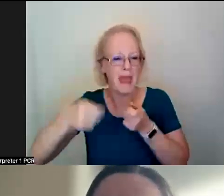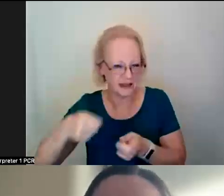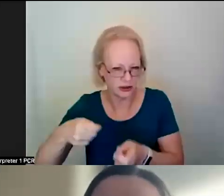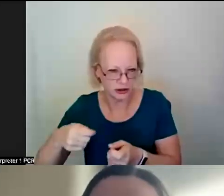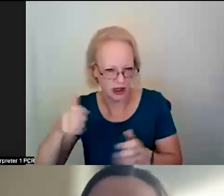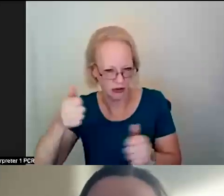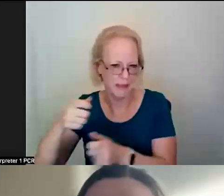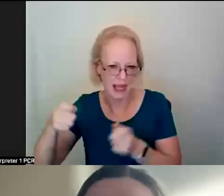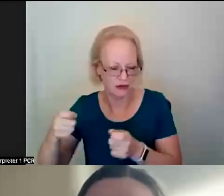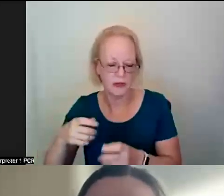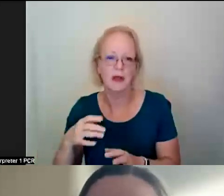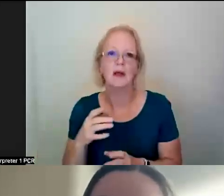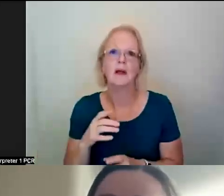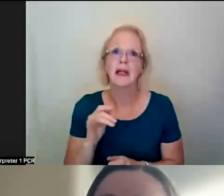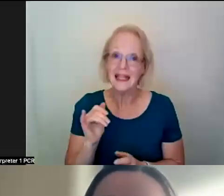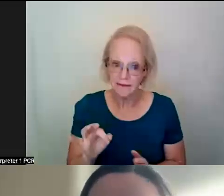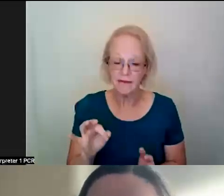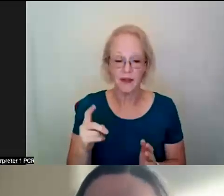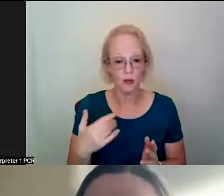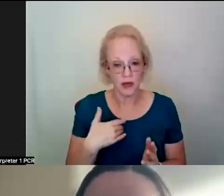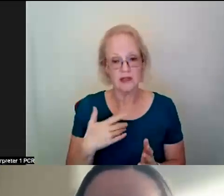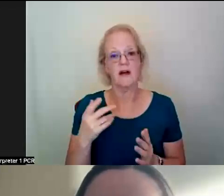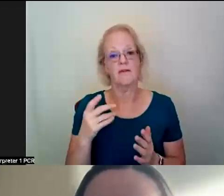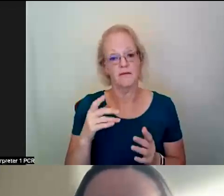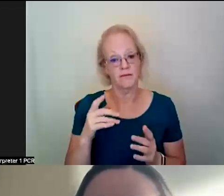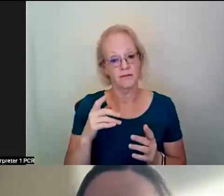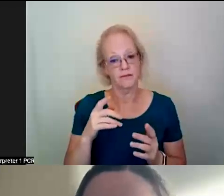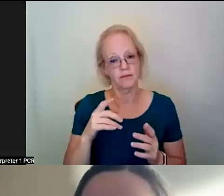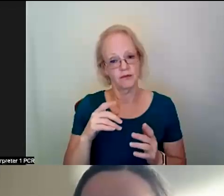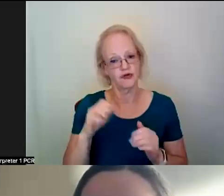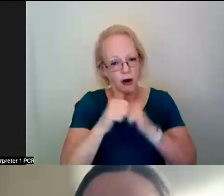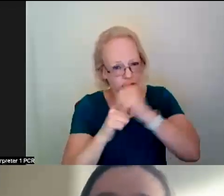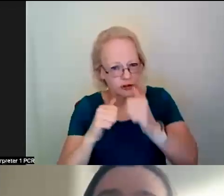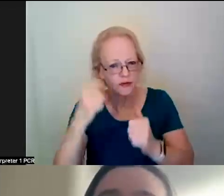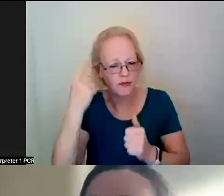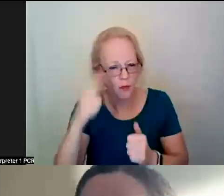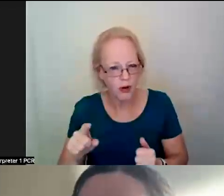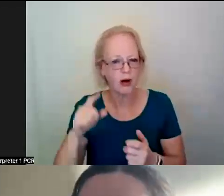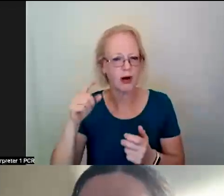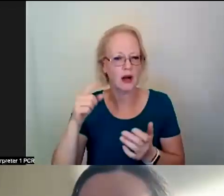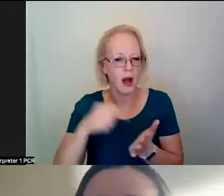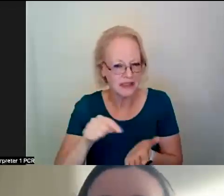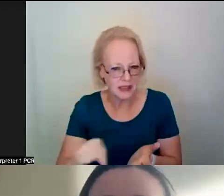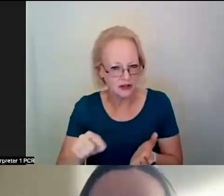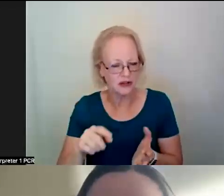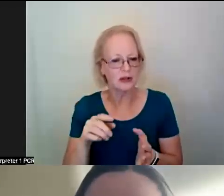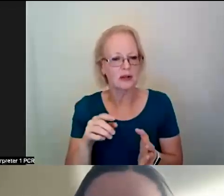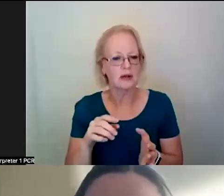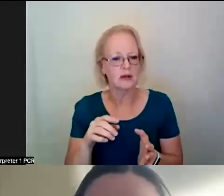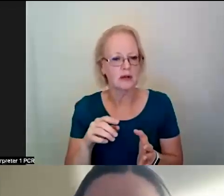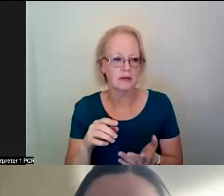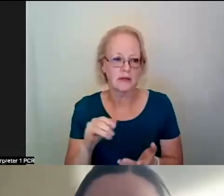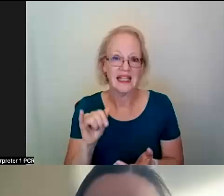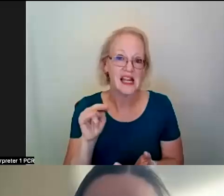were a codified framework for compensation to occur for income, for example, call it income